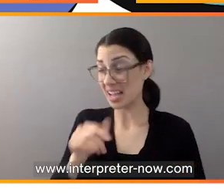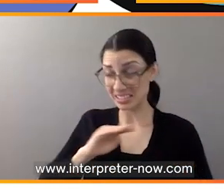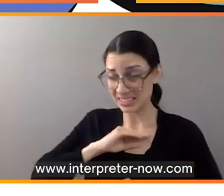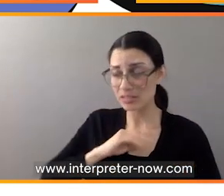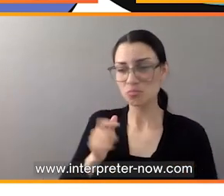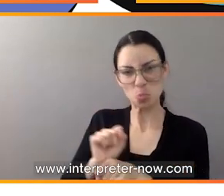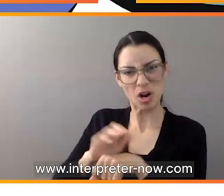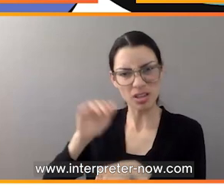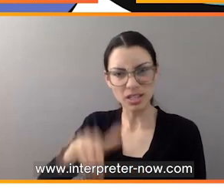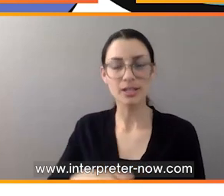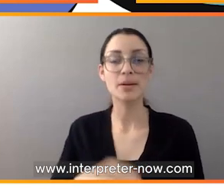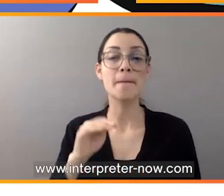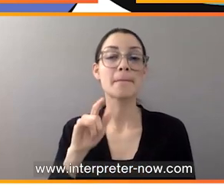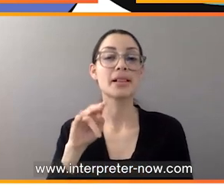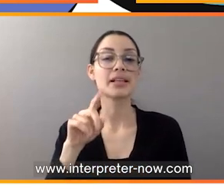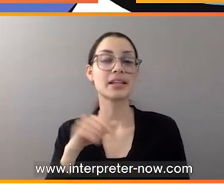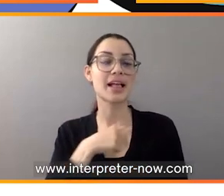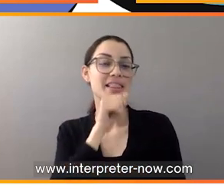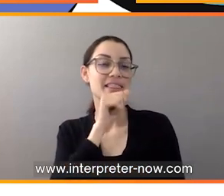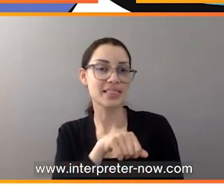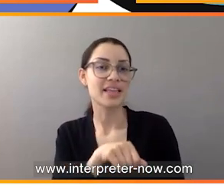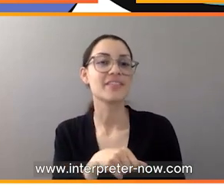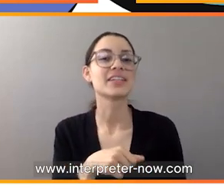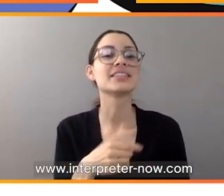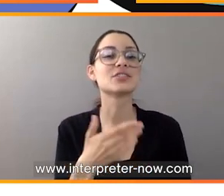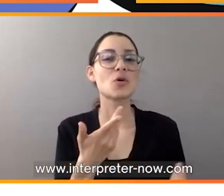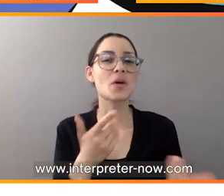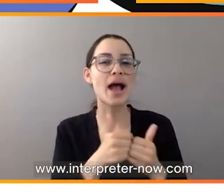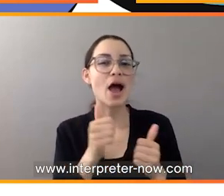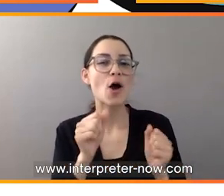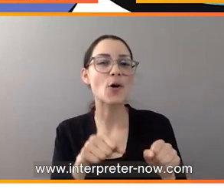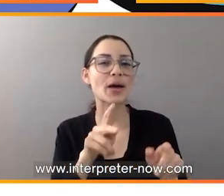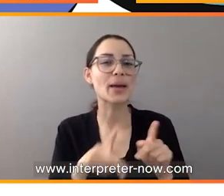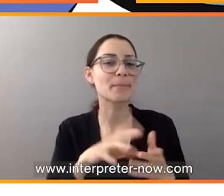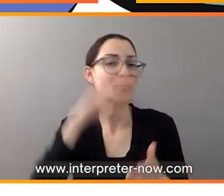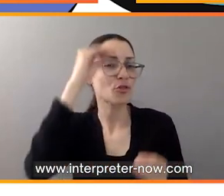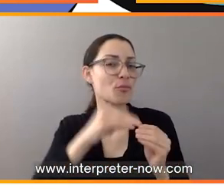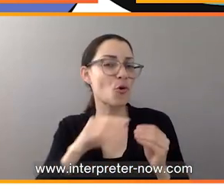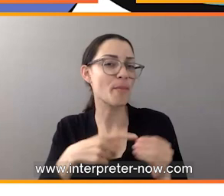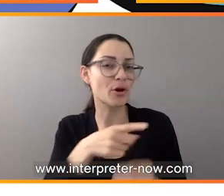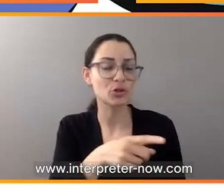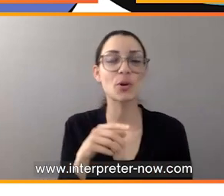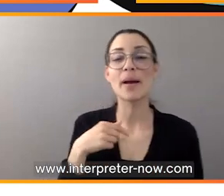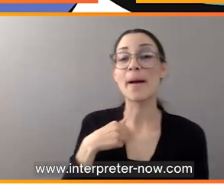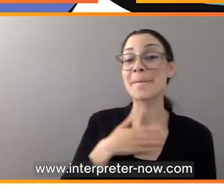you and your work? Well, it's super easy. My name's Marissa Andrada, so